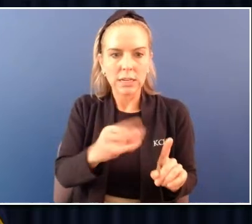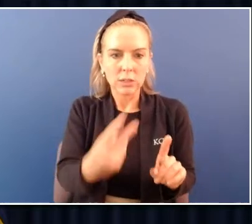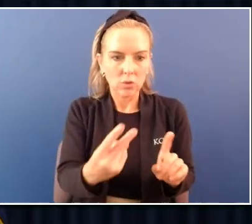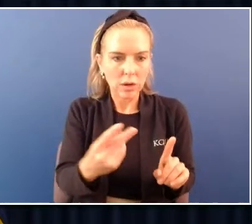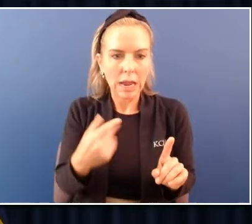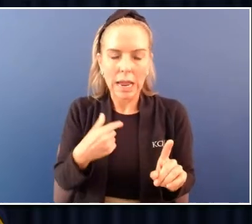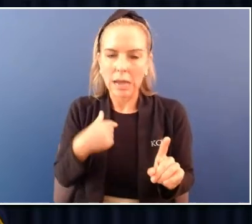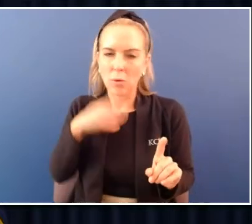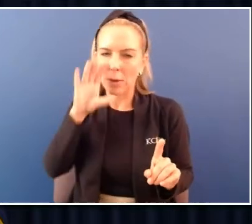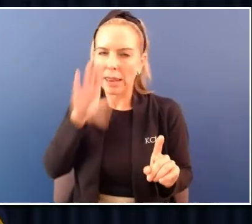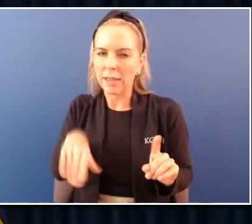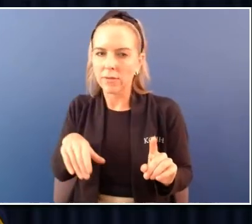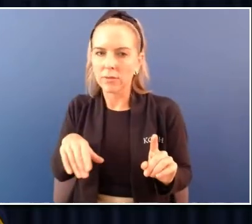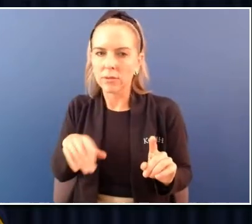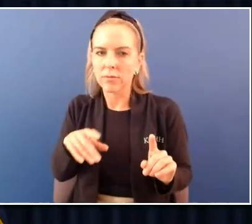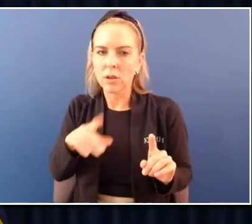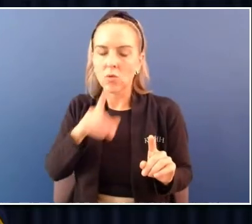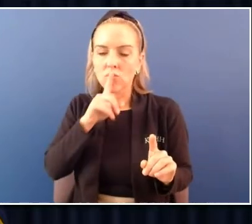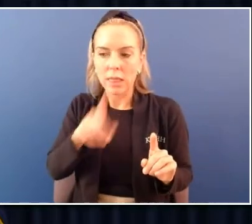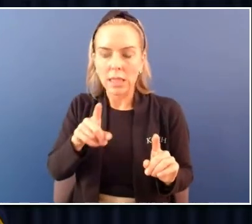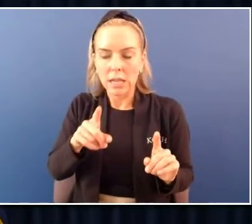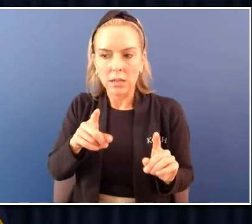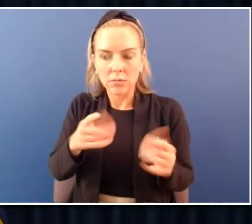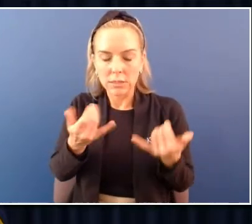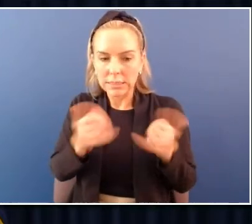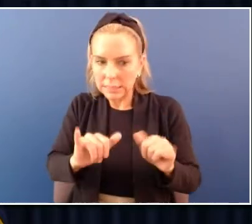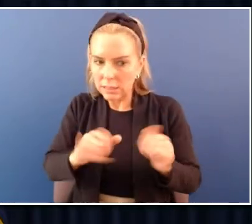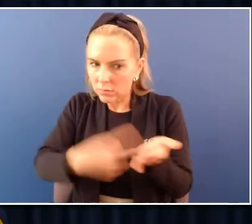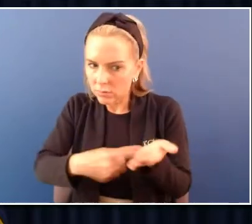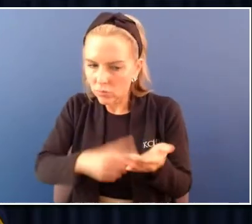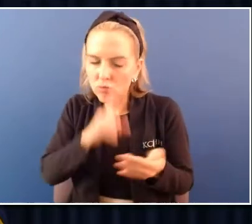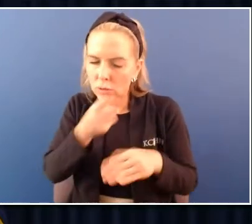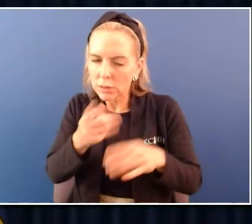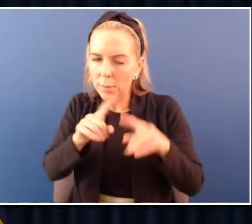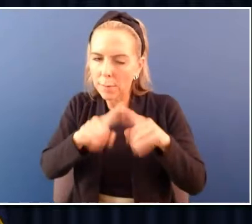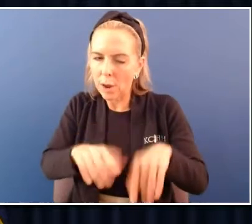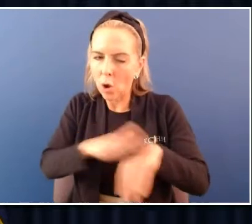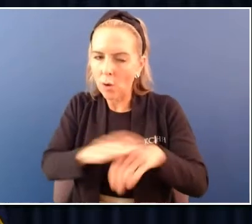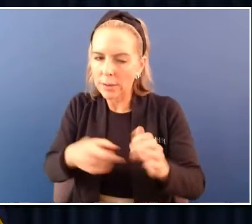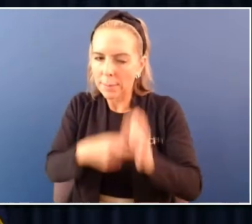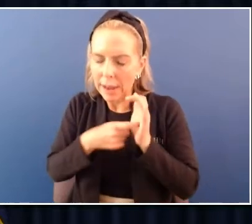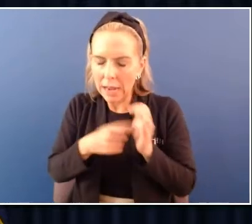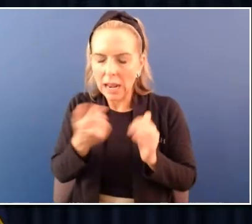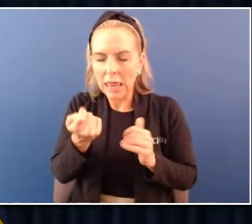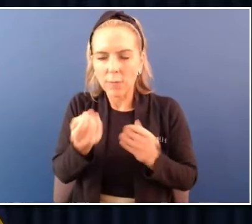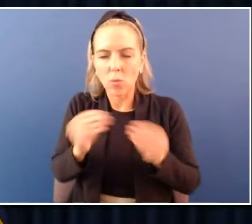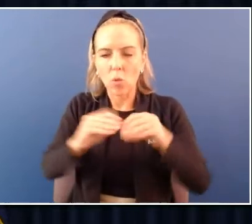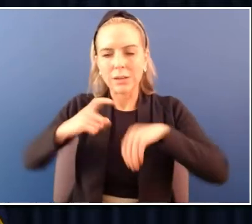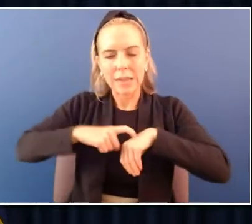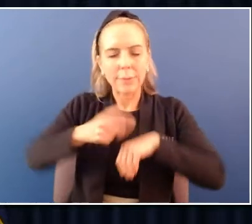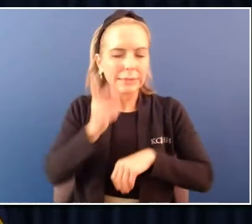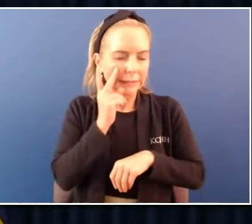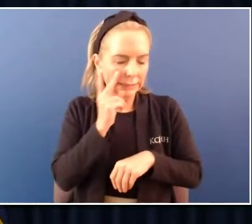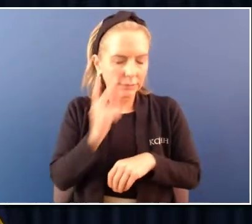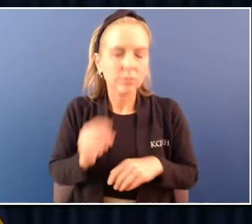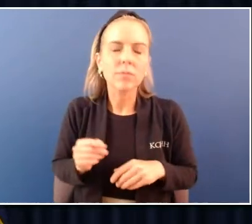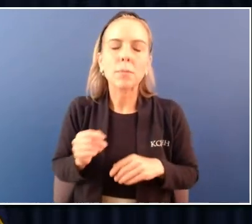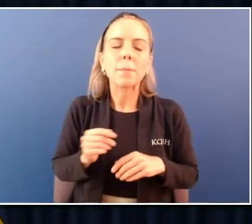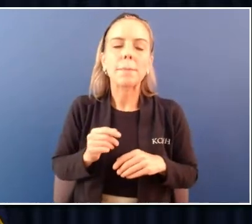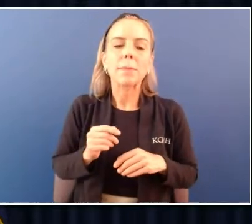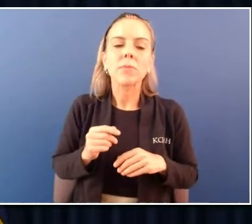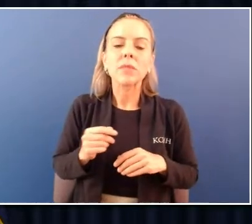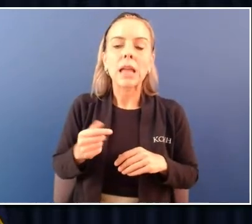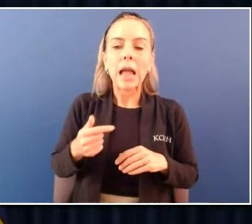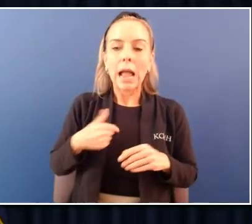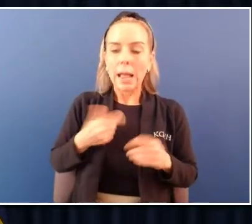it's off the table. I believe it's all based on demand, and so we've got a little bit of time to see. Now, I am convinced, based